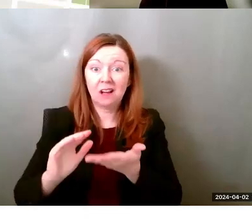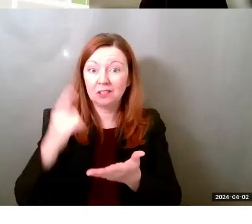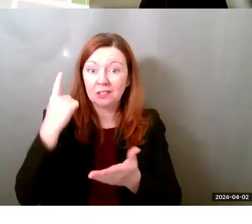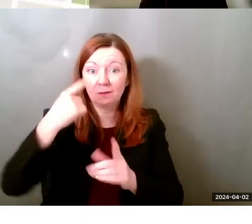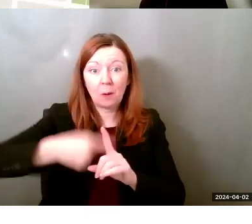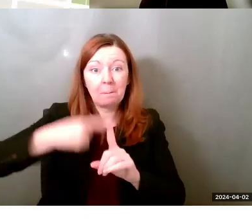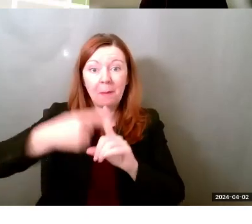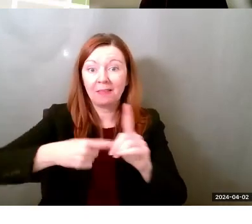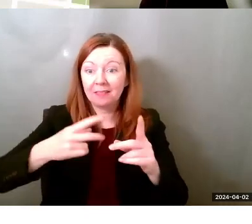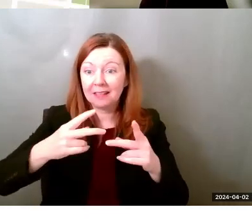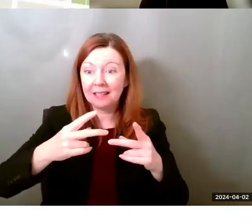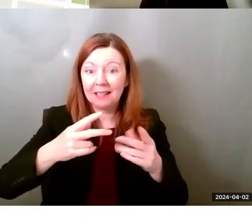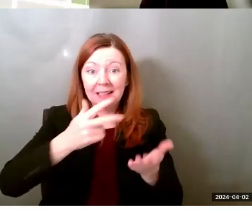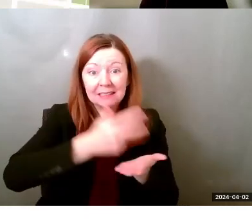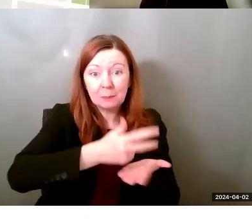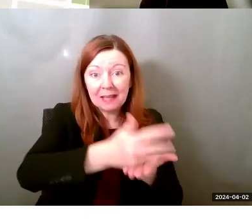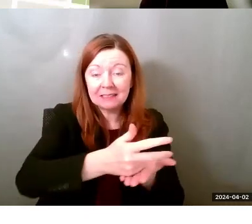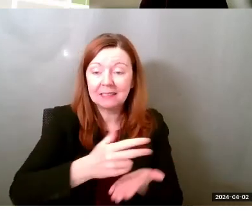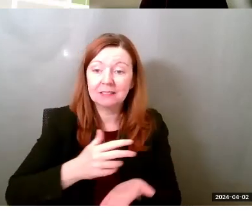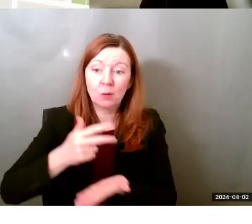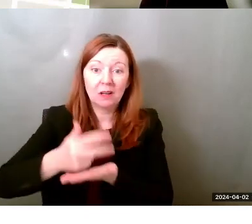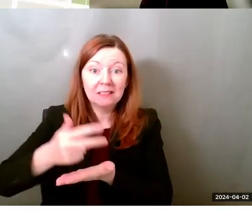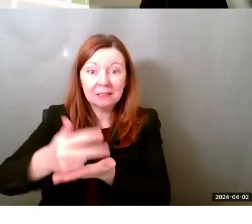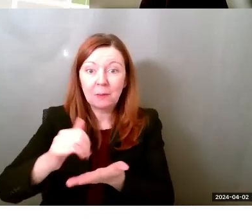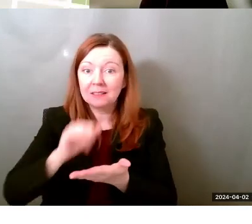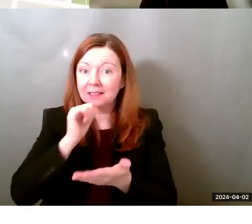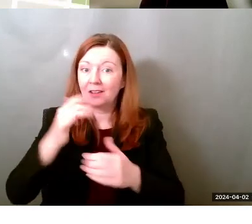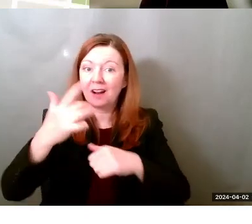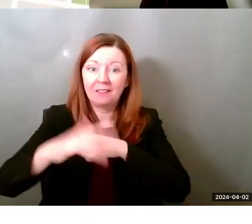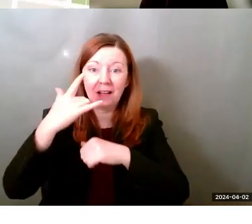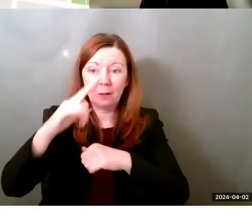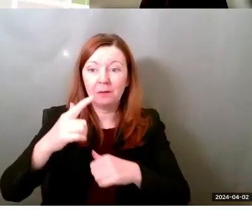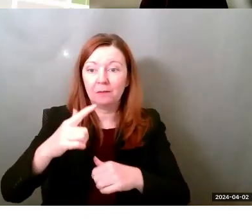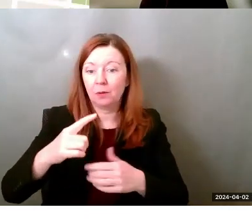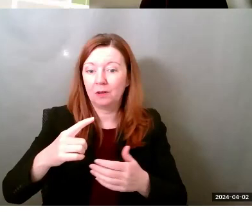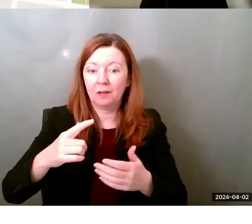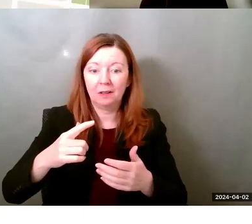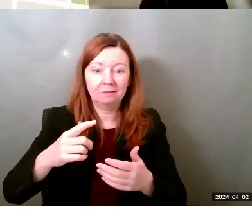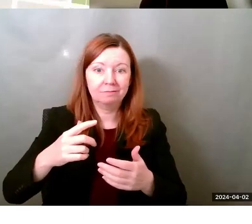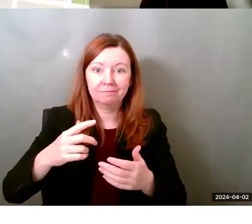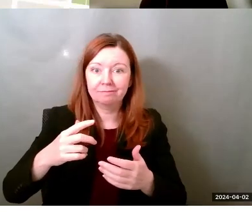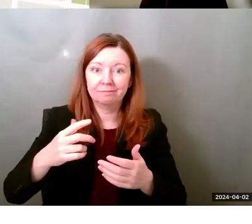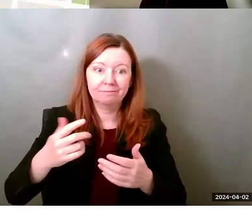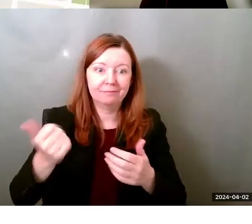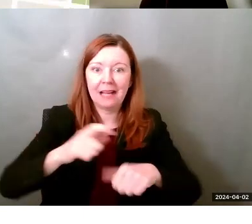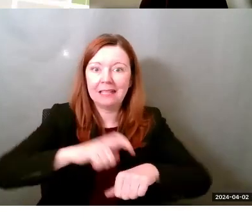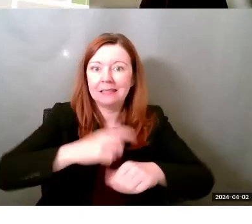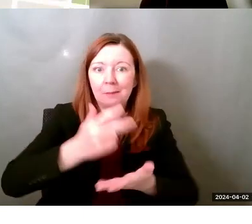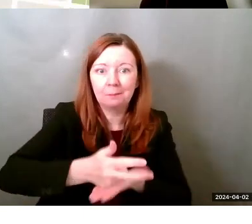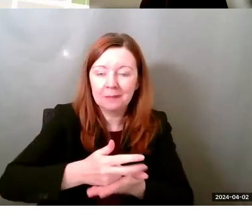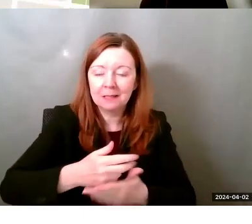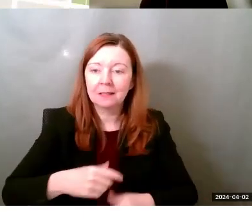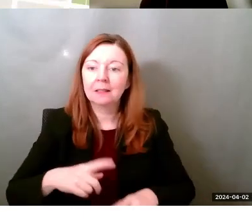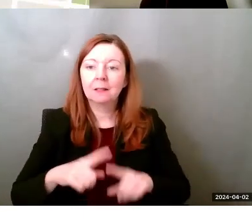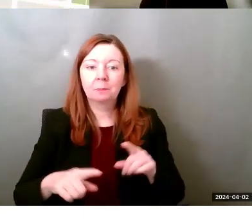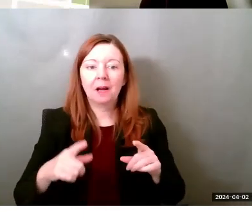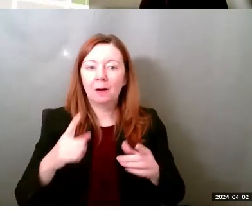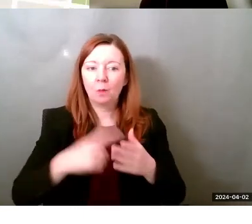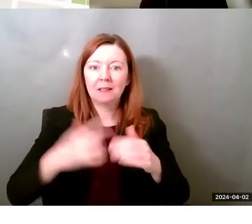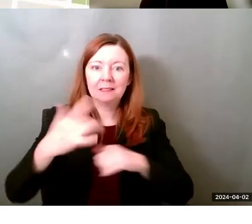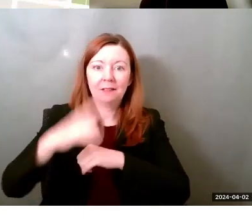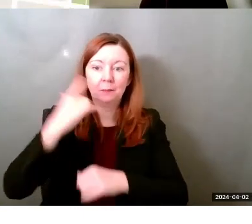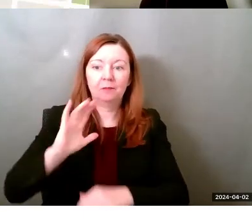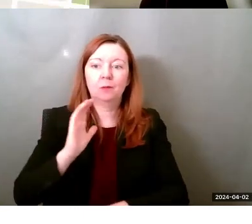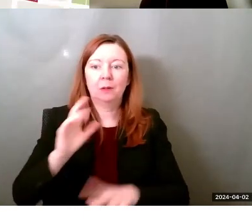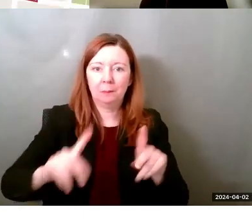monthly spaces or spots that are not necessarily available for transient use, and only looking at what might be available for our